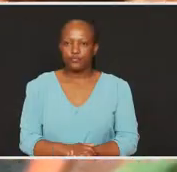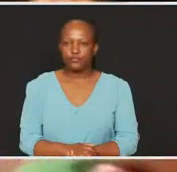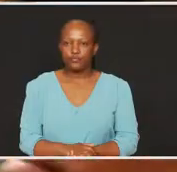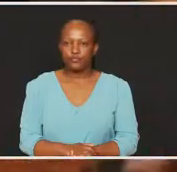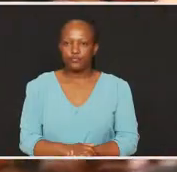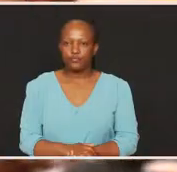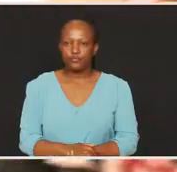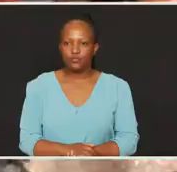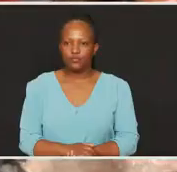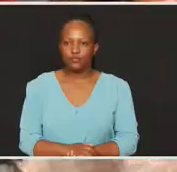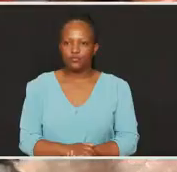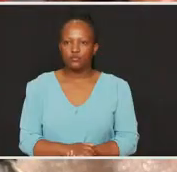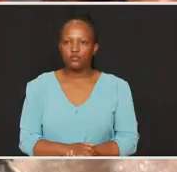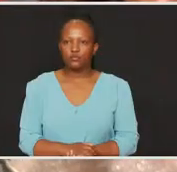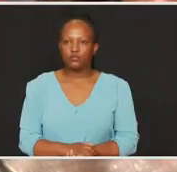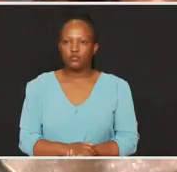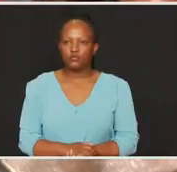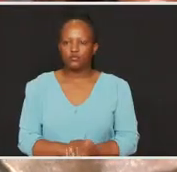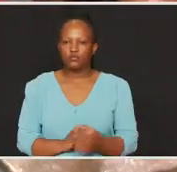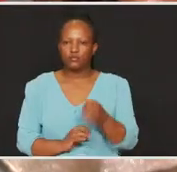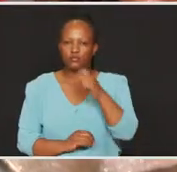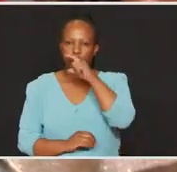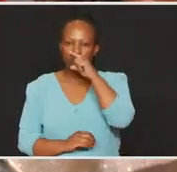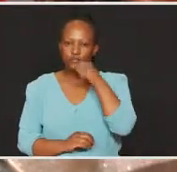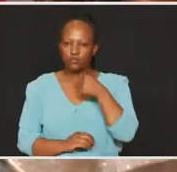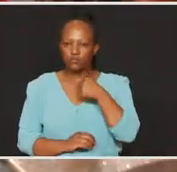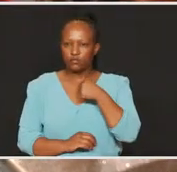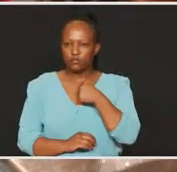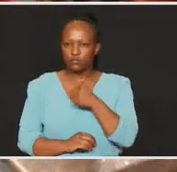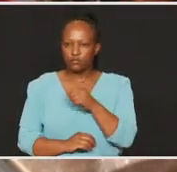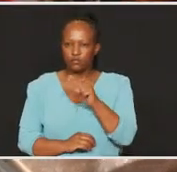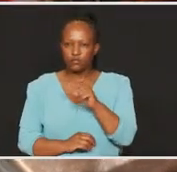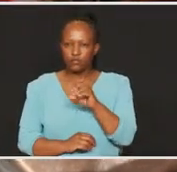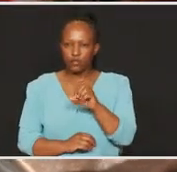let this tall no Mao Towers